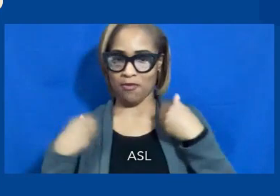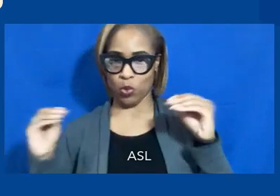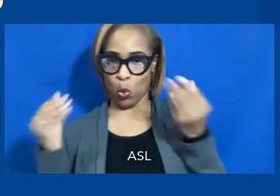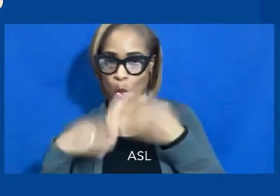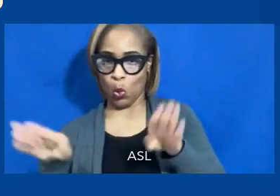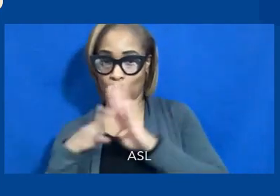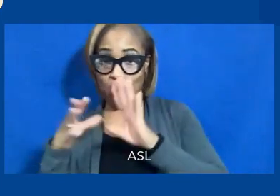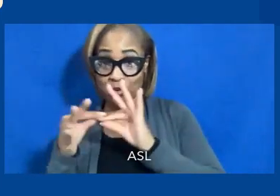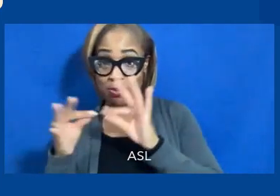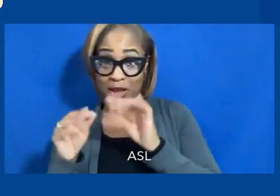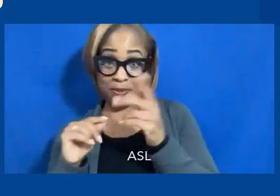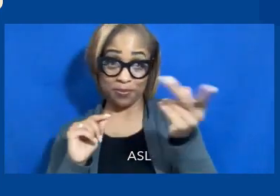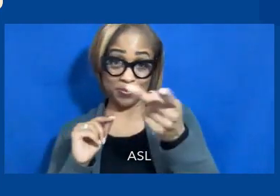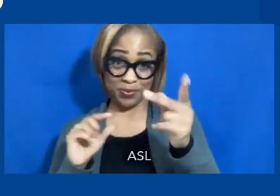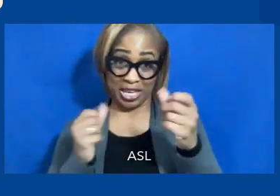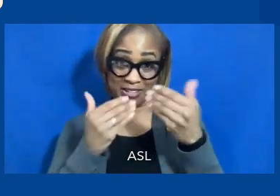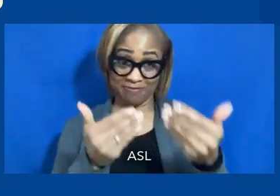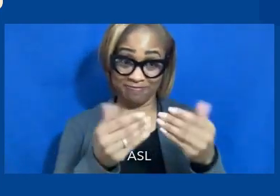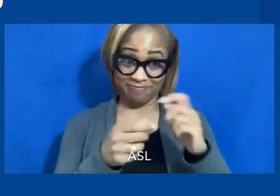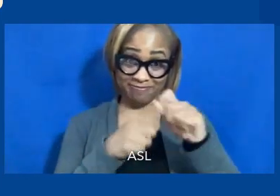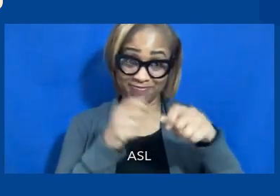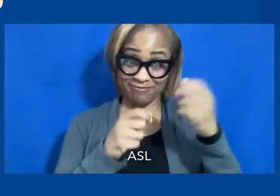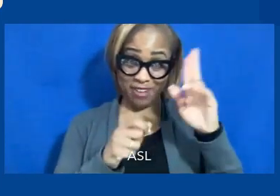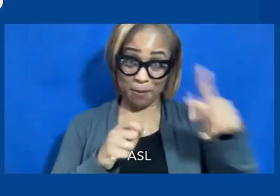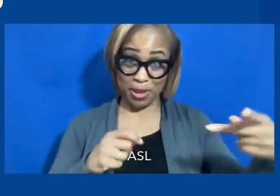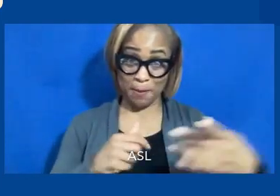of you can go ahead.